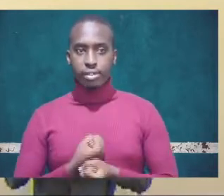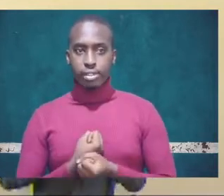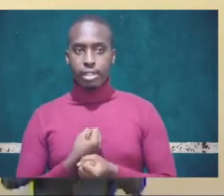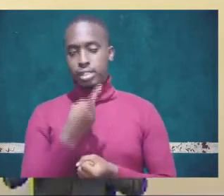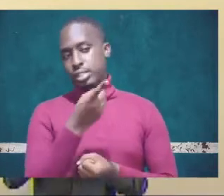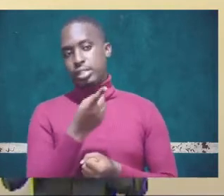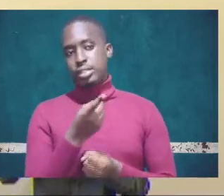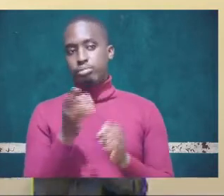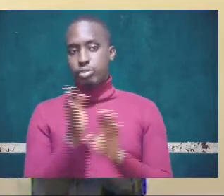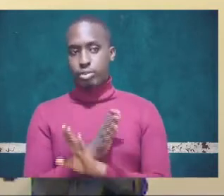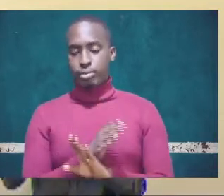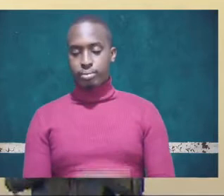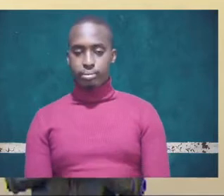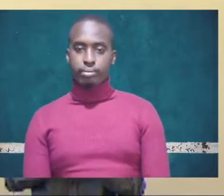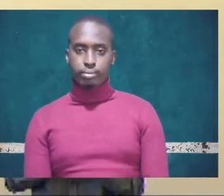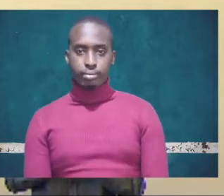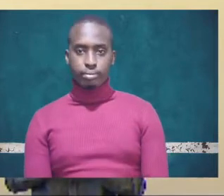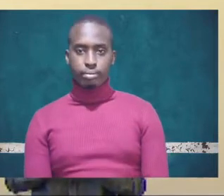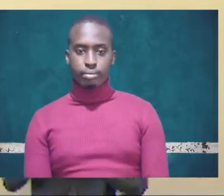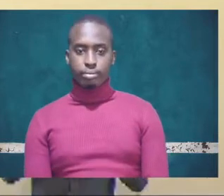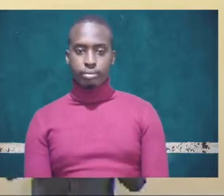this activity before,